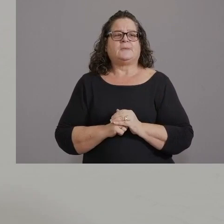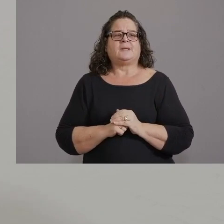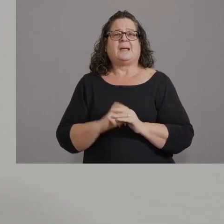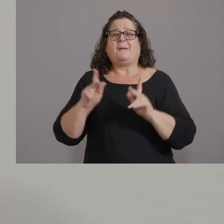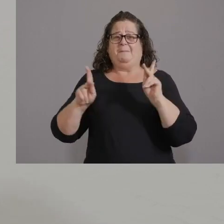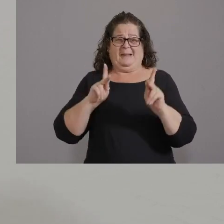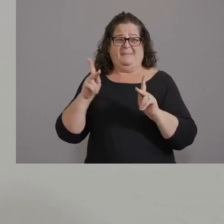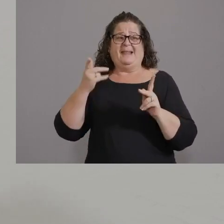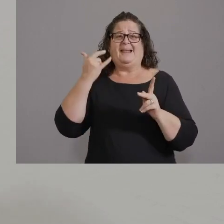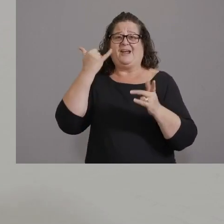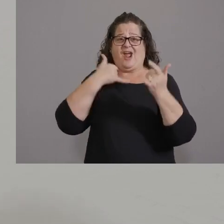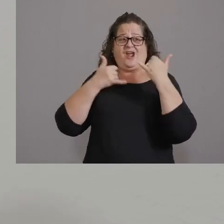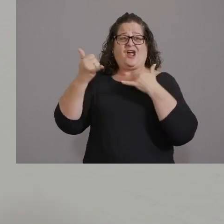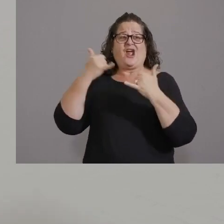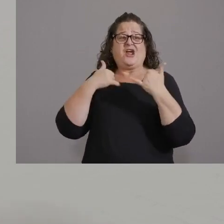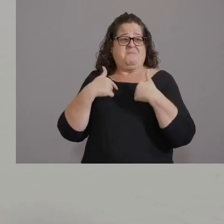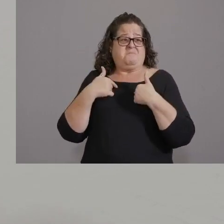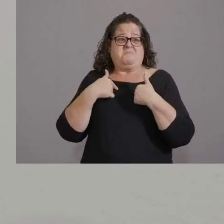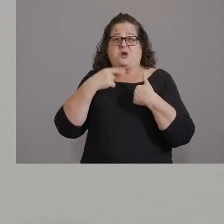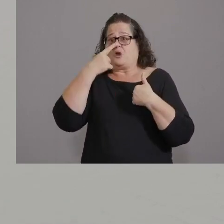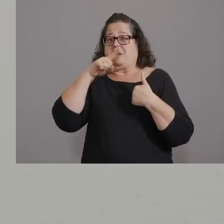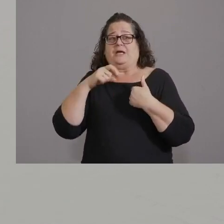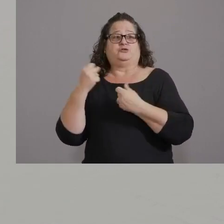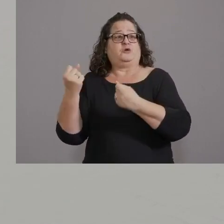drive anywhere in the state to get my vaccine.